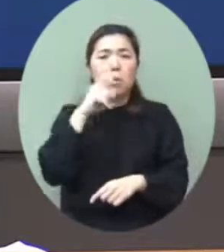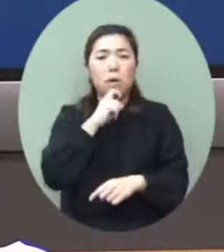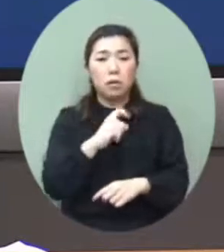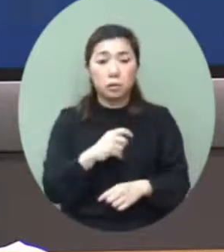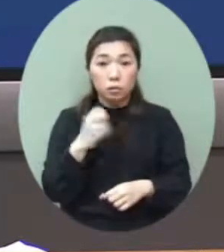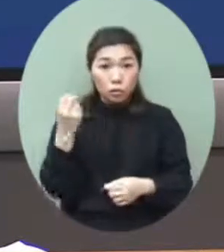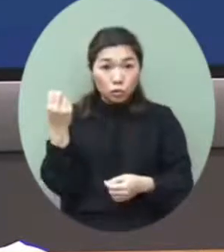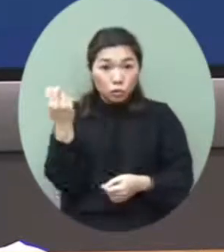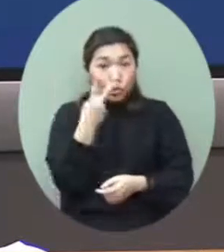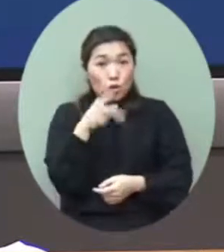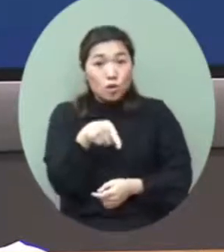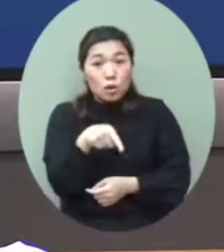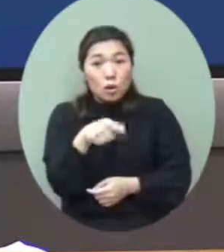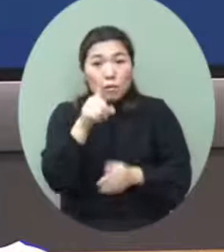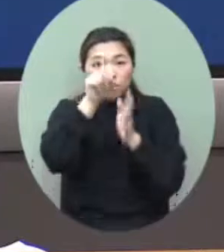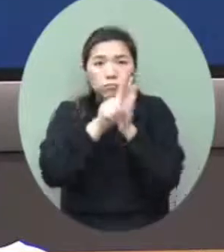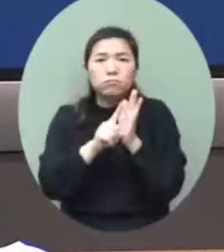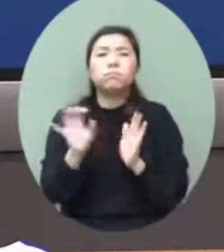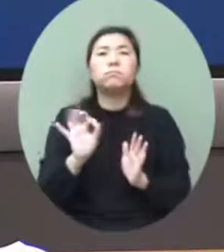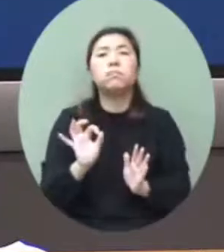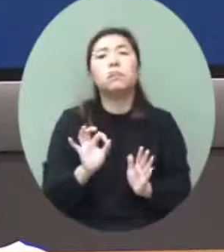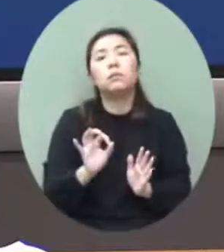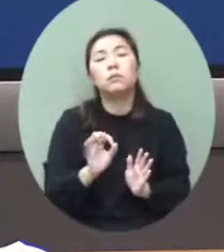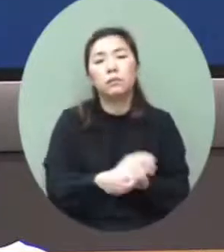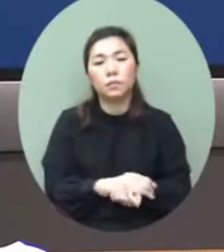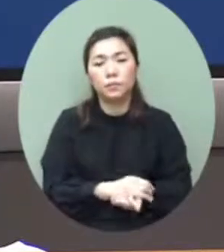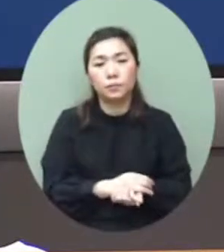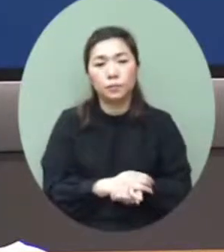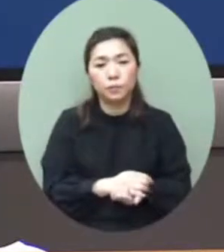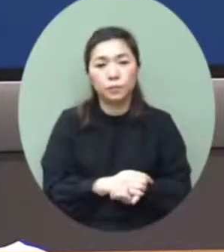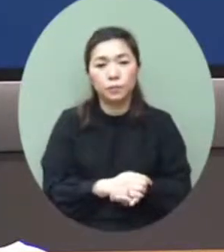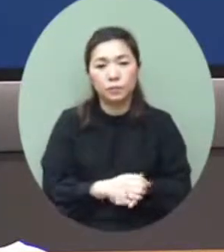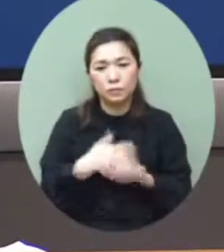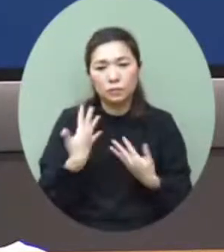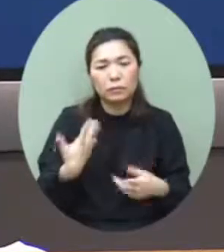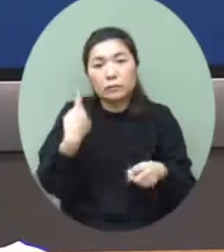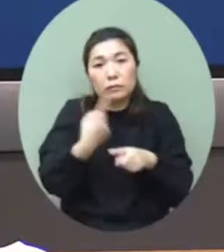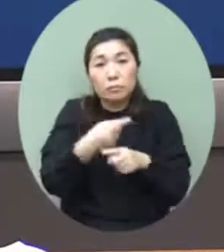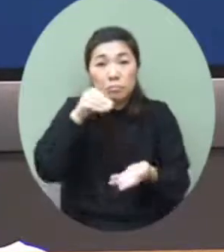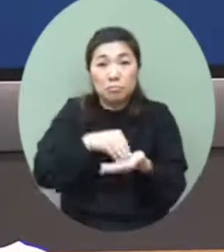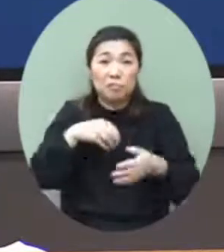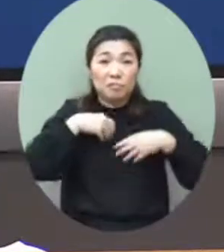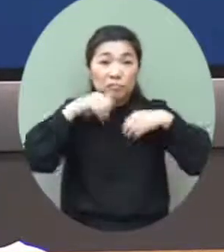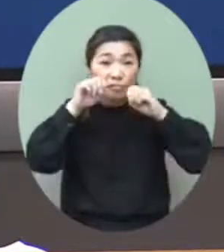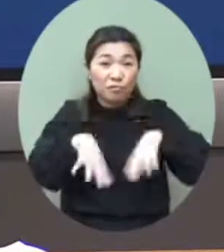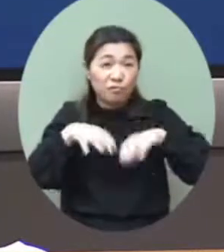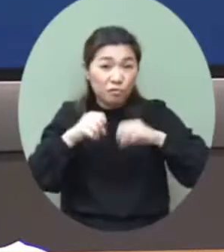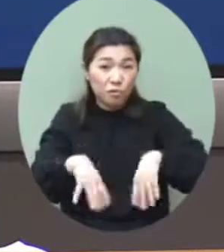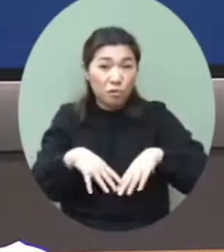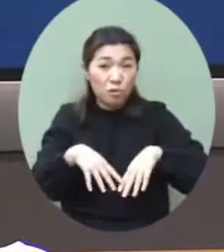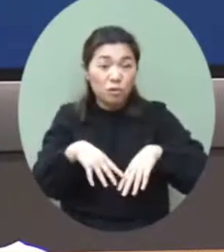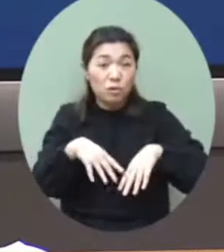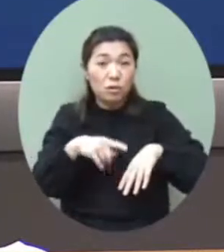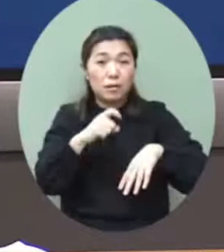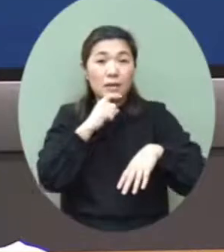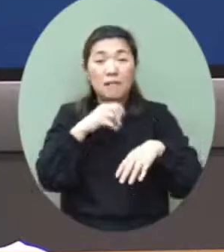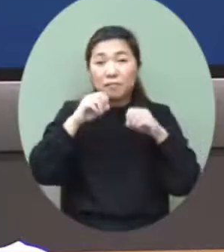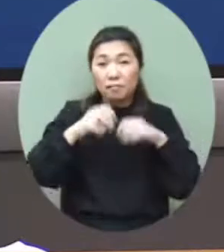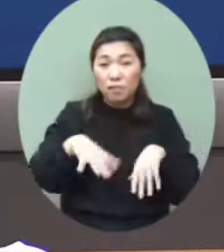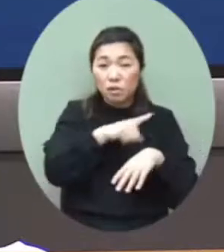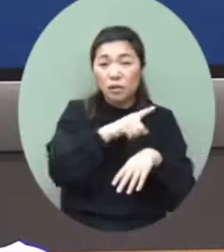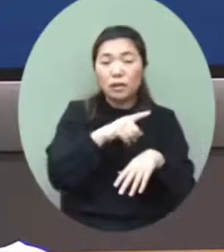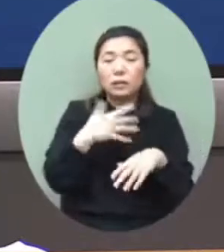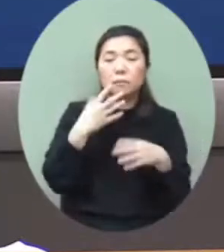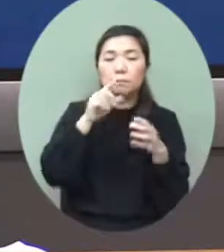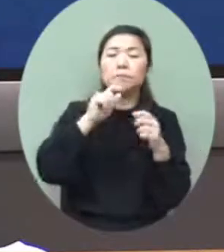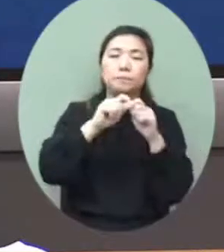we saw a plateau in the number of cases, and we did not see a declining trend. That is